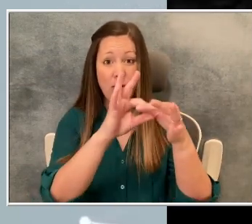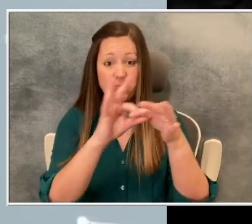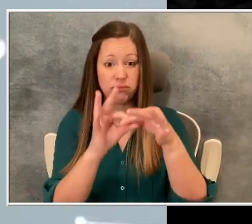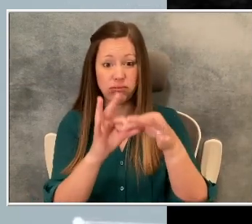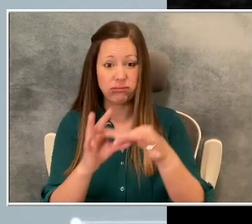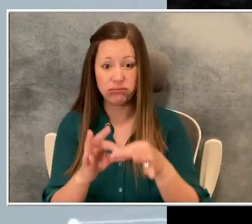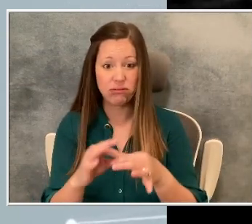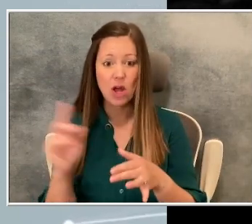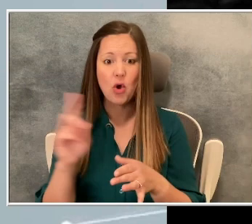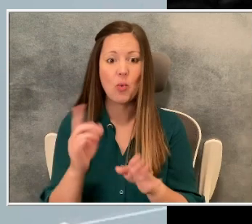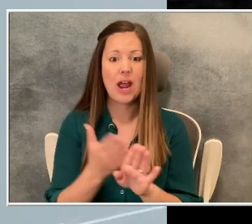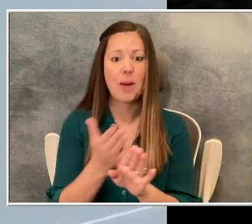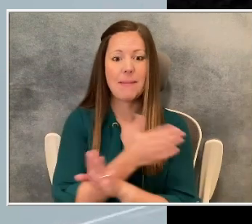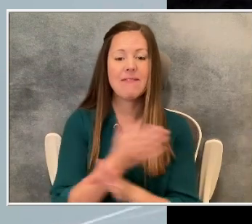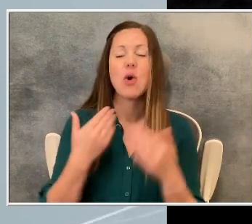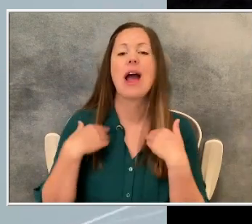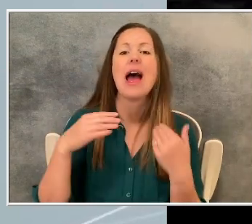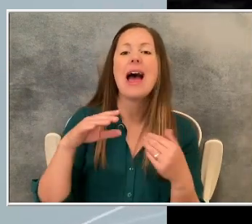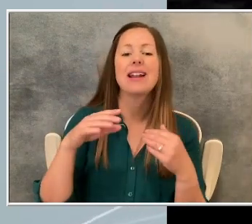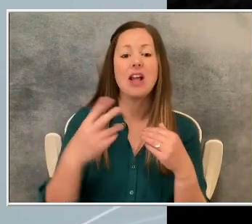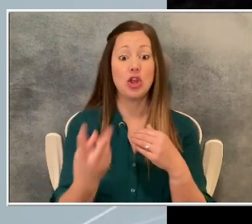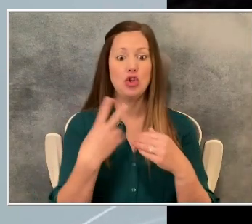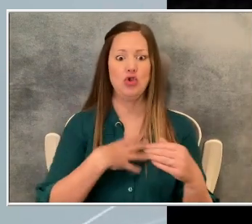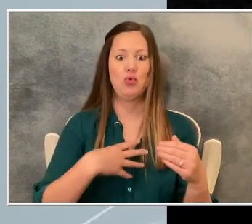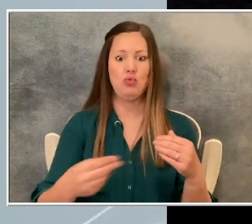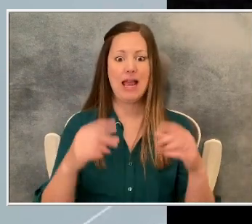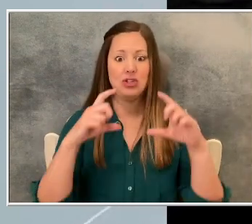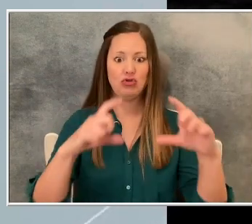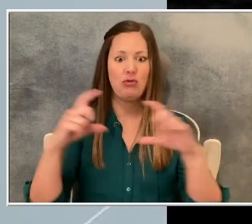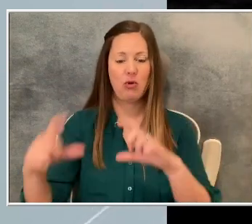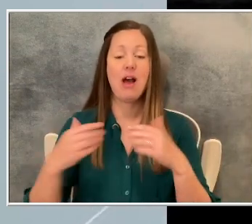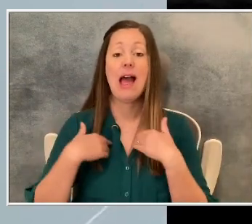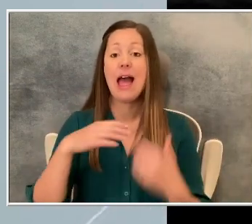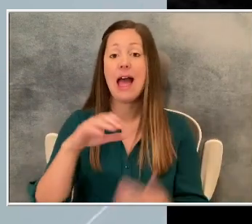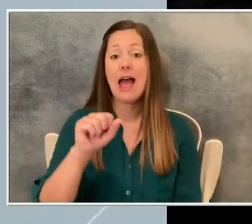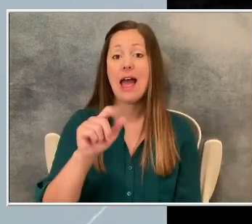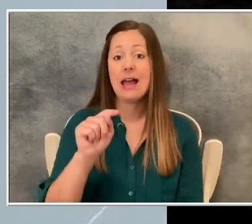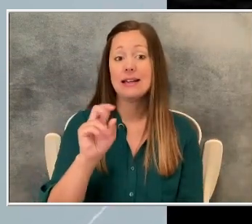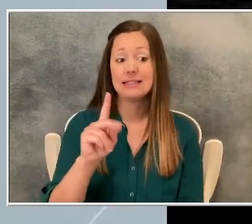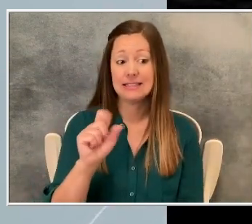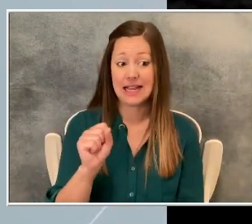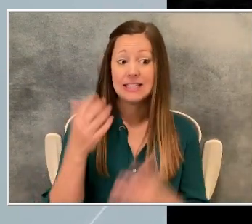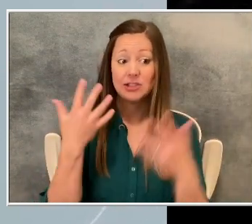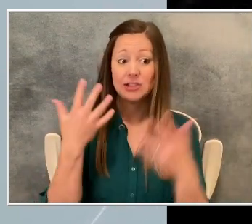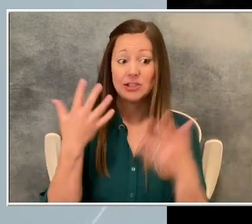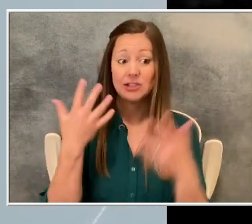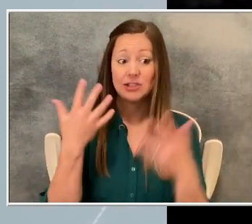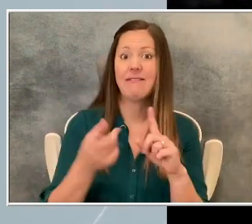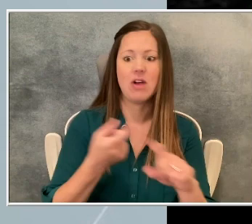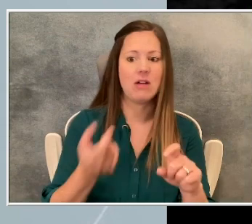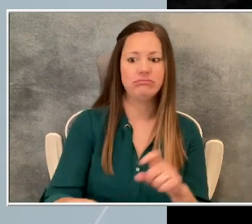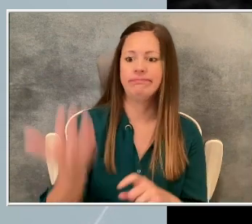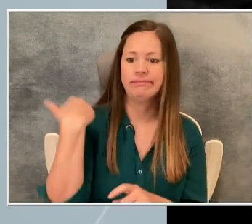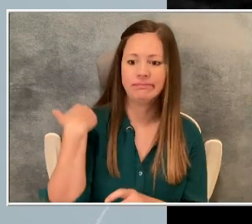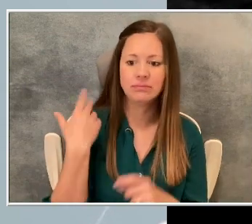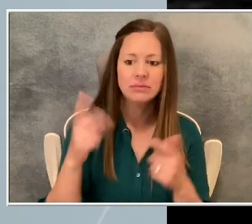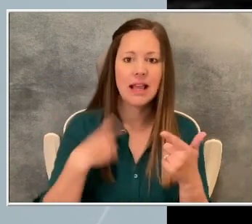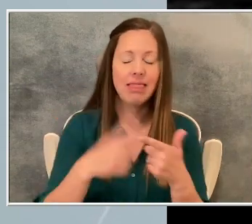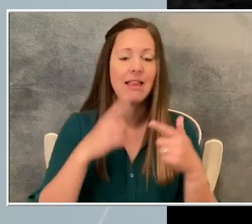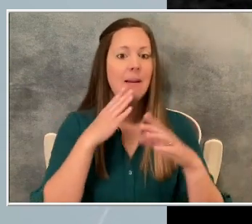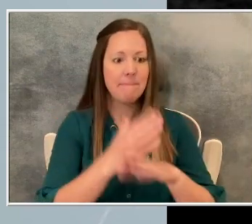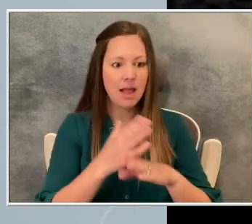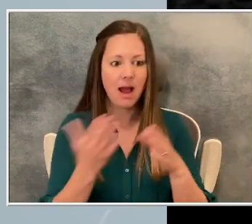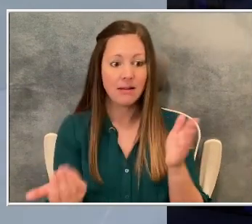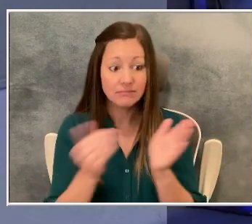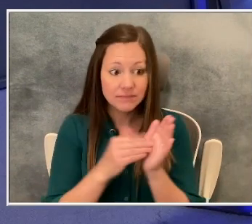artery stents, which are those 2 white circles there that are blocked up. So she's had stents already. Yeah, they were done much earlier, and those are blocked up, and then blood flow